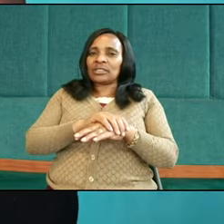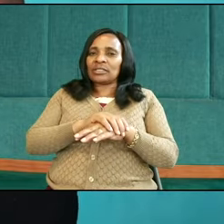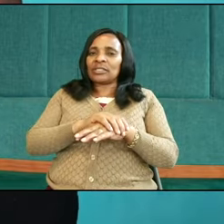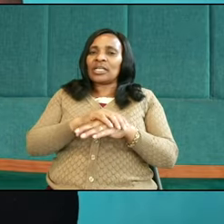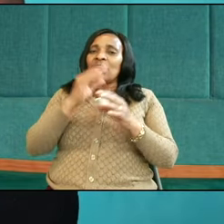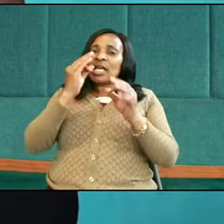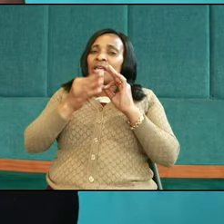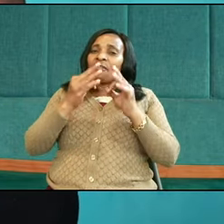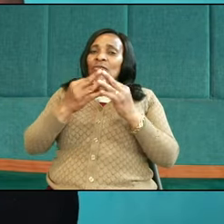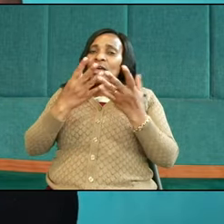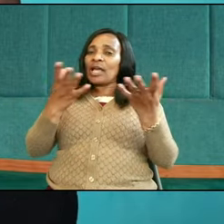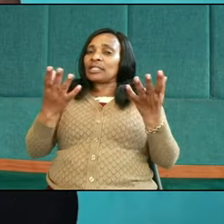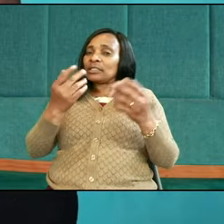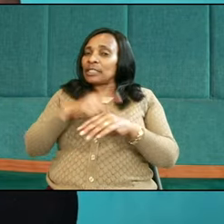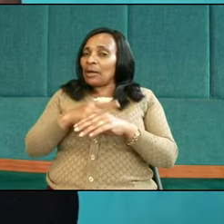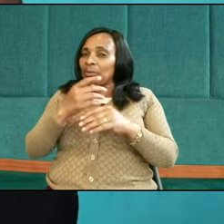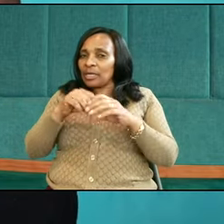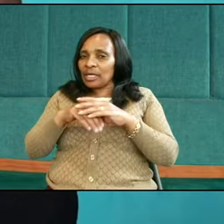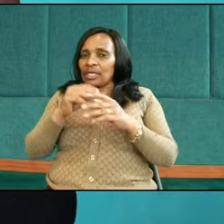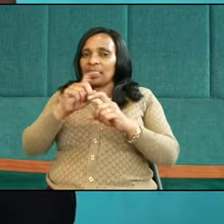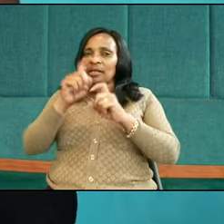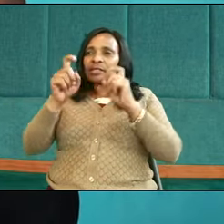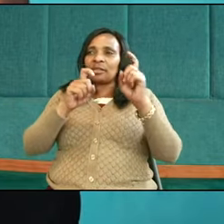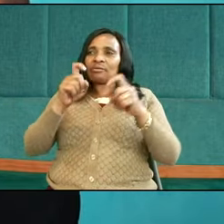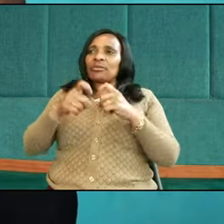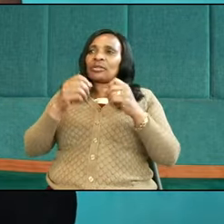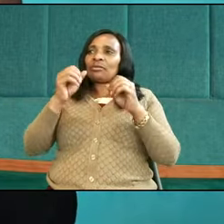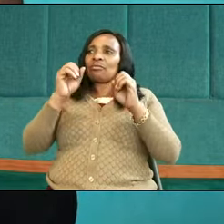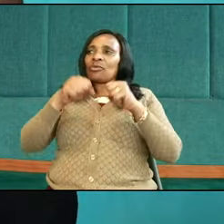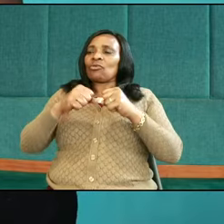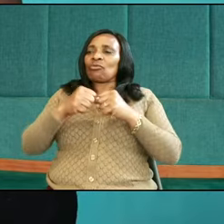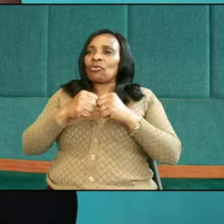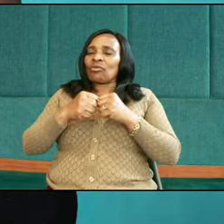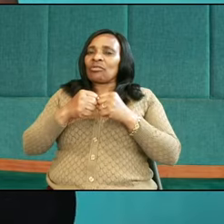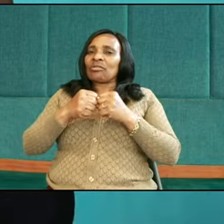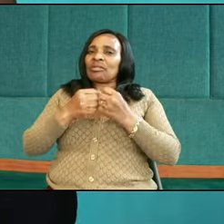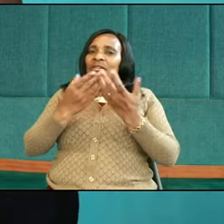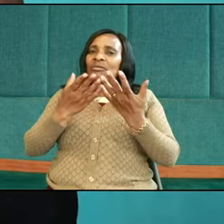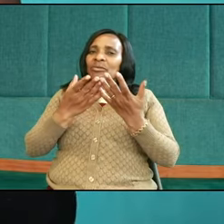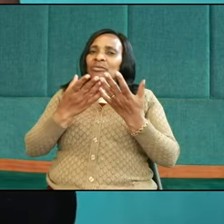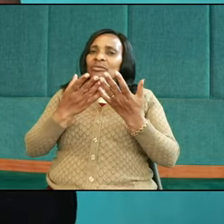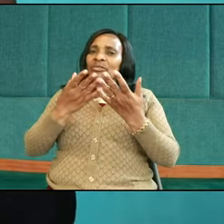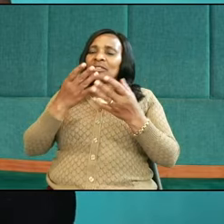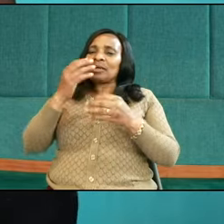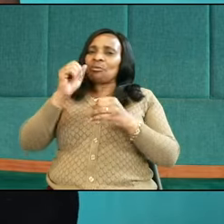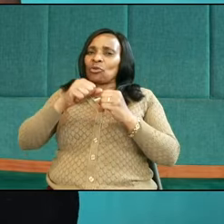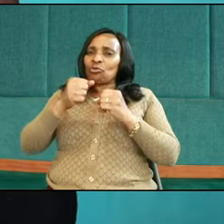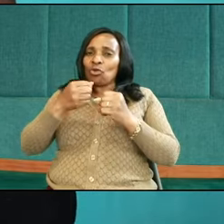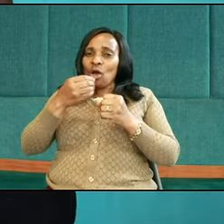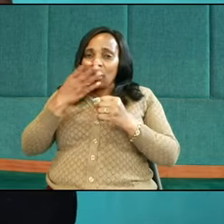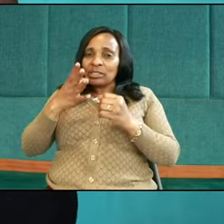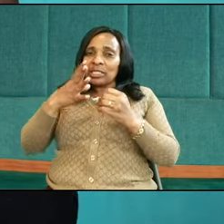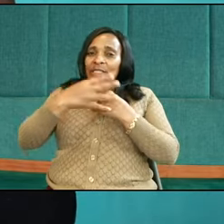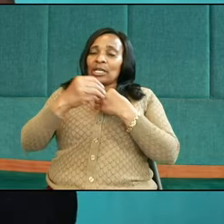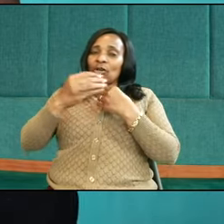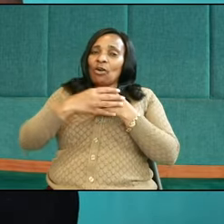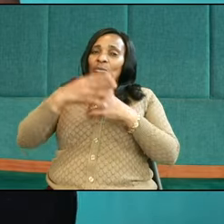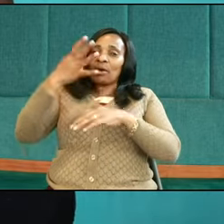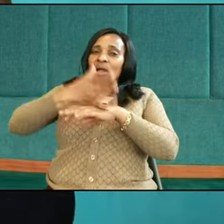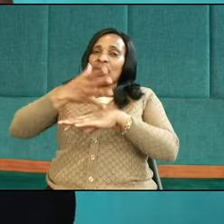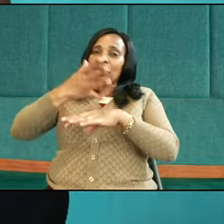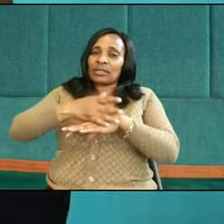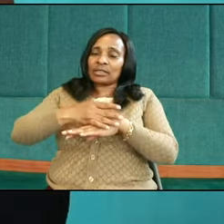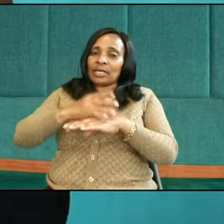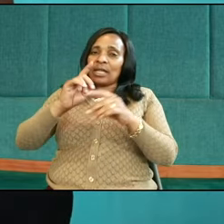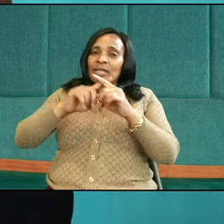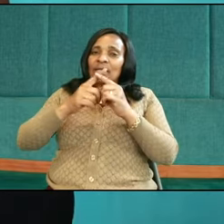there's a lot of time in the examination, I write false answers in pencil. They copy the false answers, I erase, I put